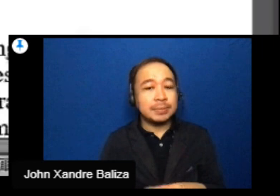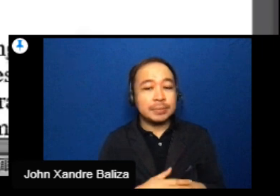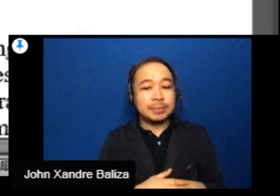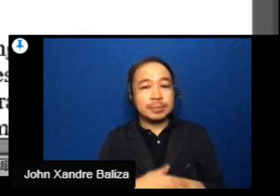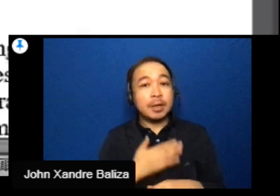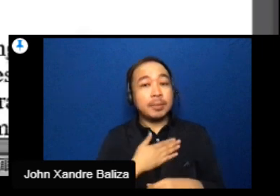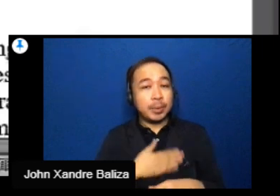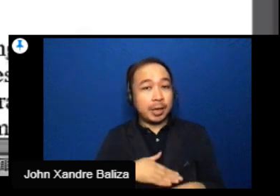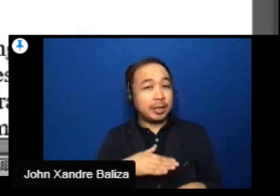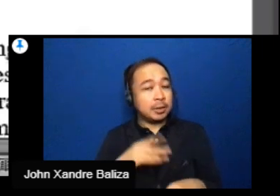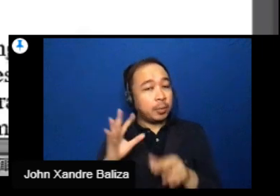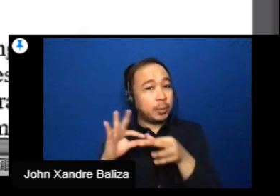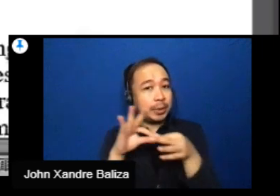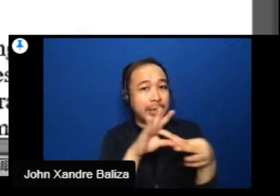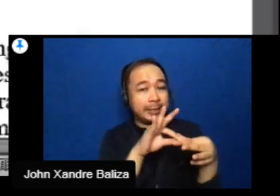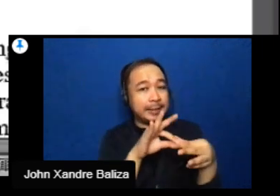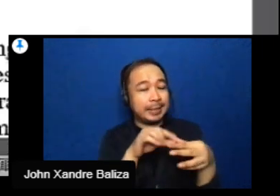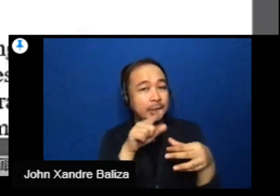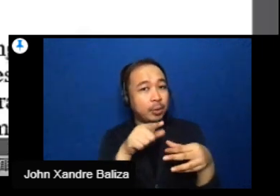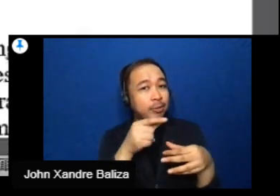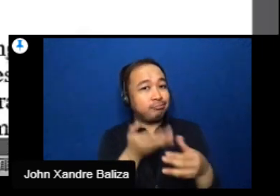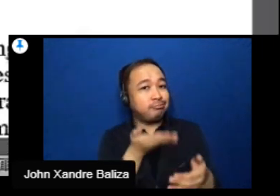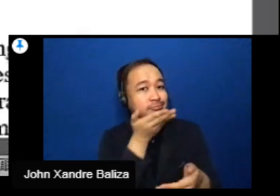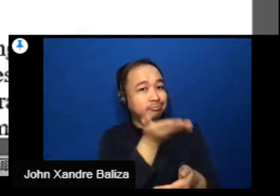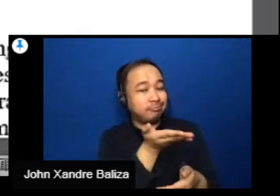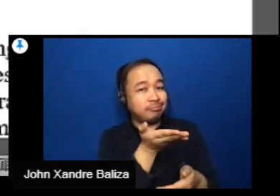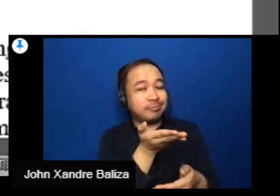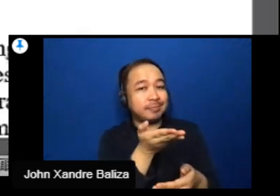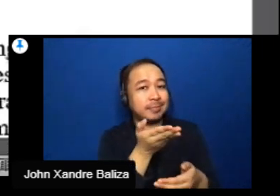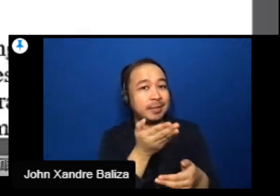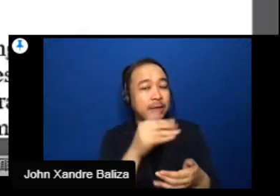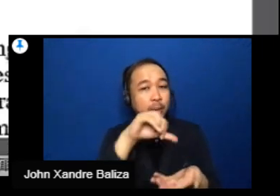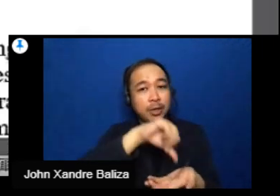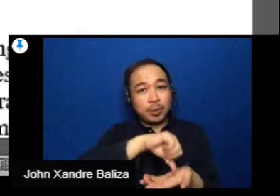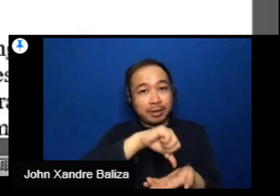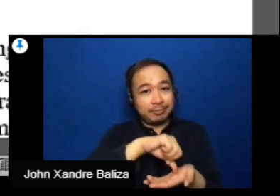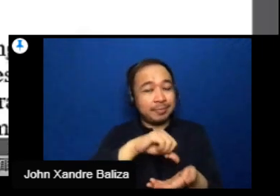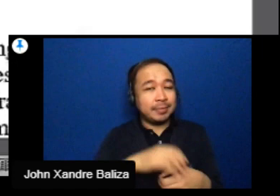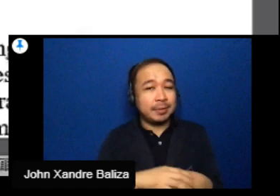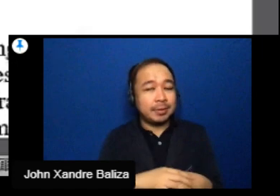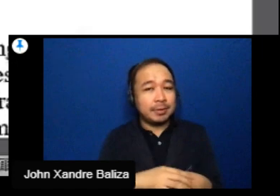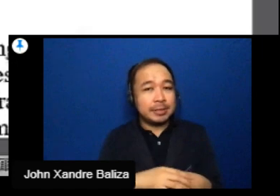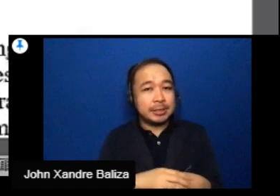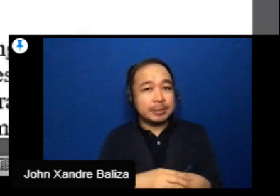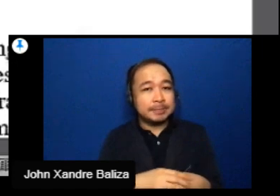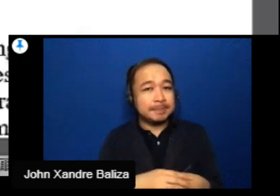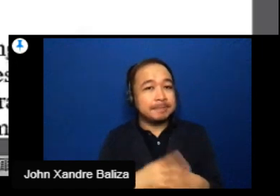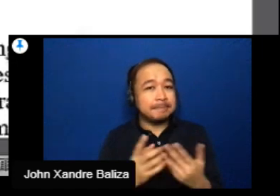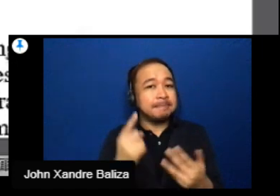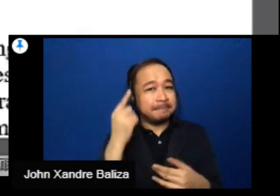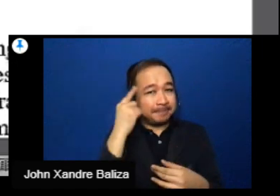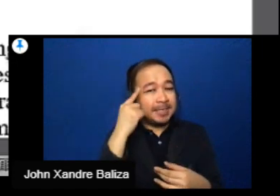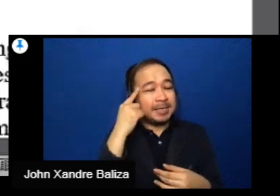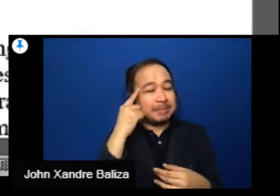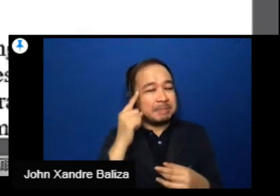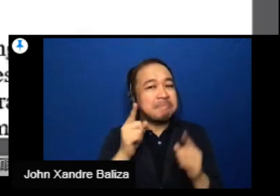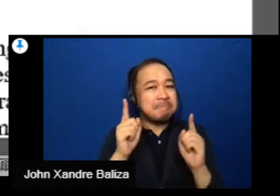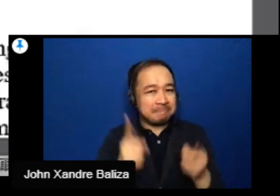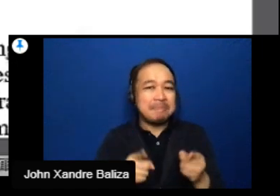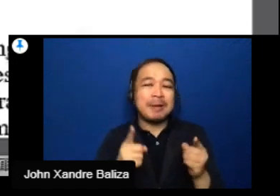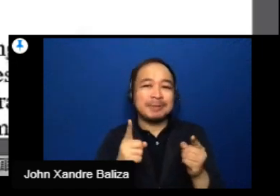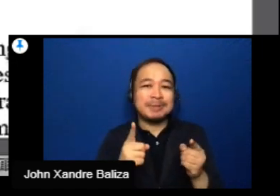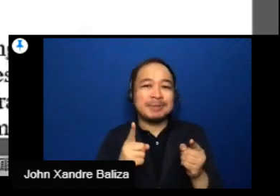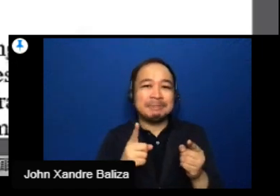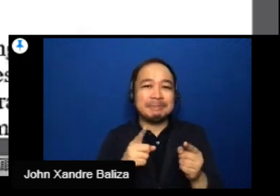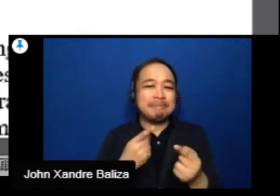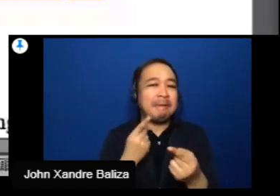in reference to the intervention made the distinguished delegate of Iran, I think we are compelled to use the full